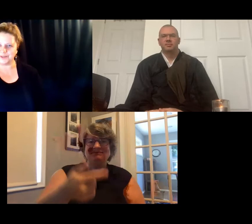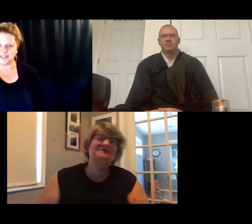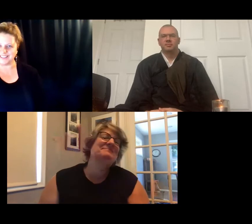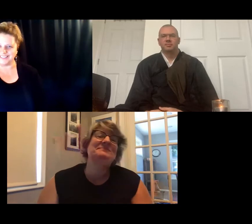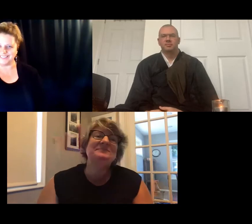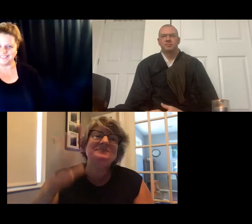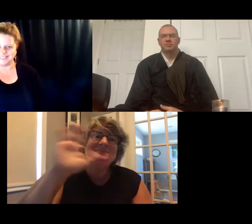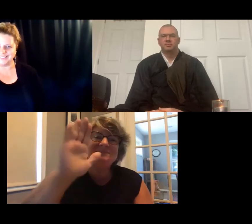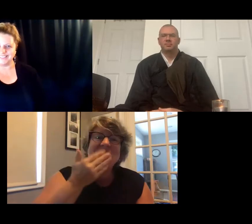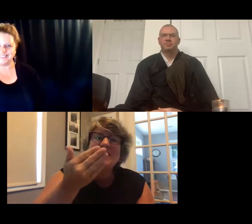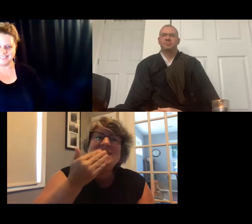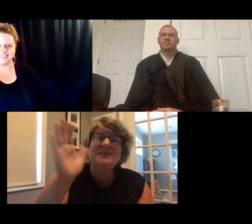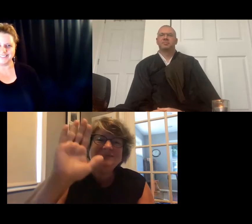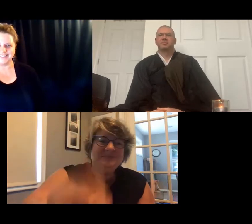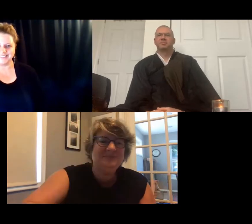and introduction.